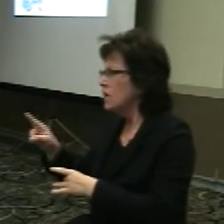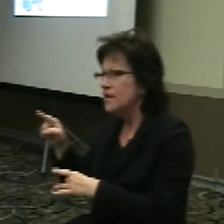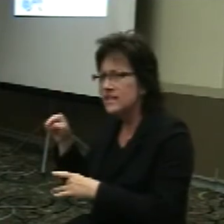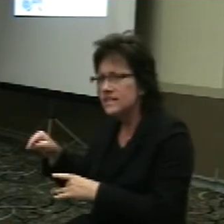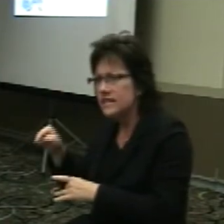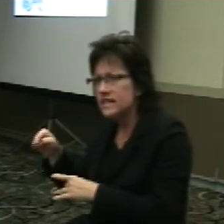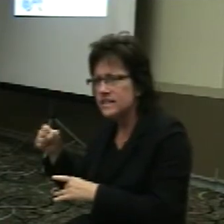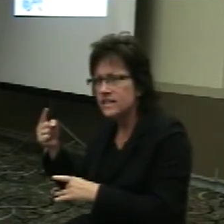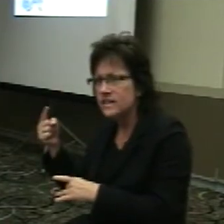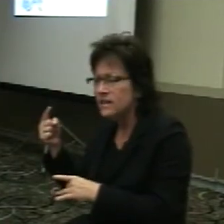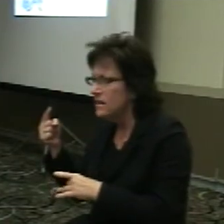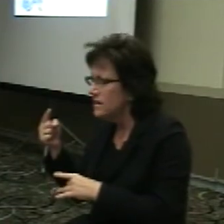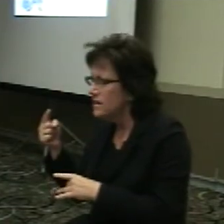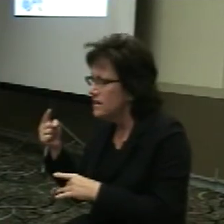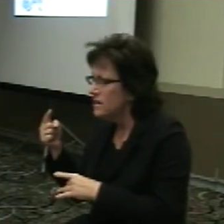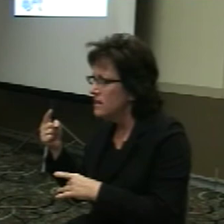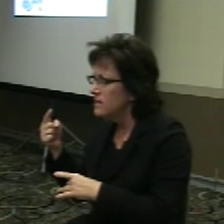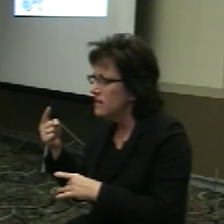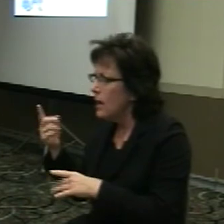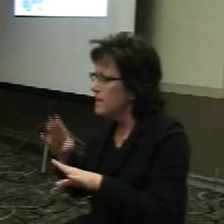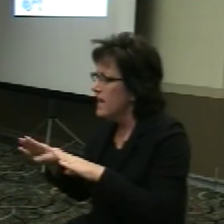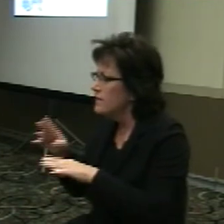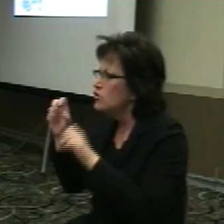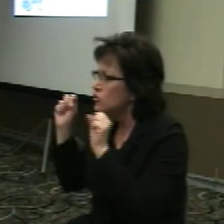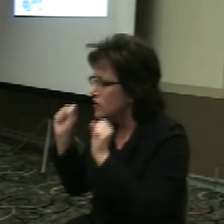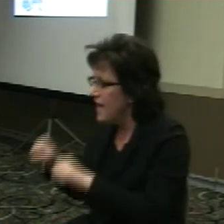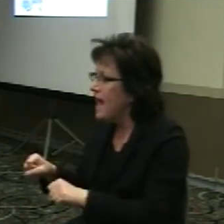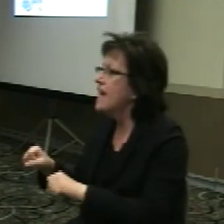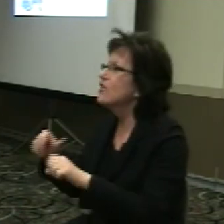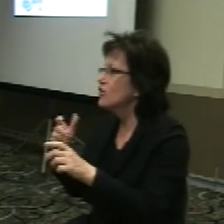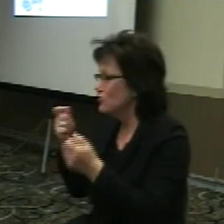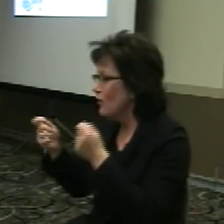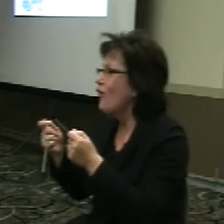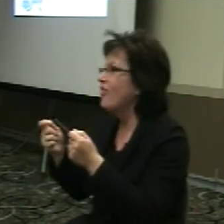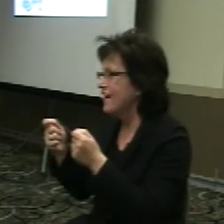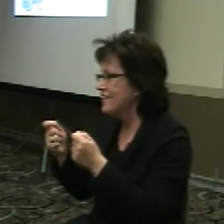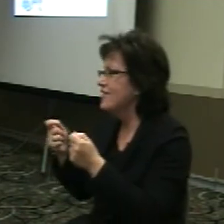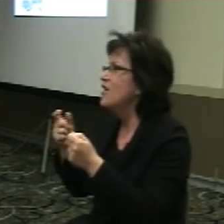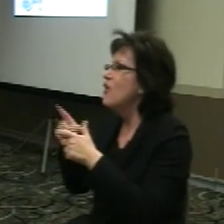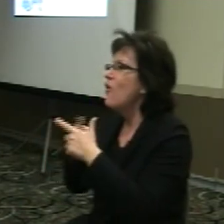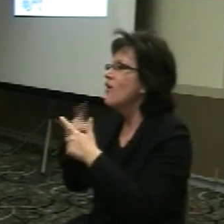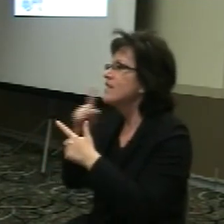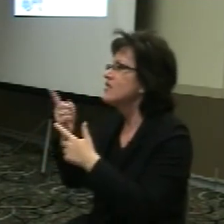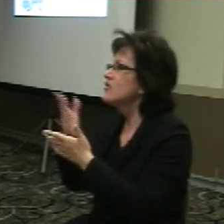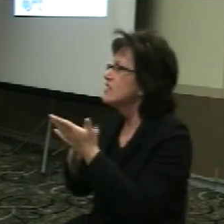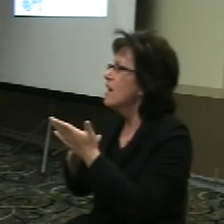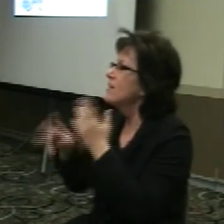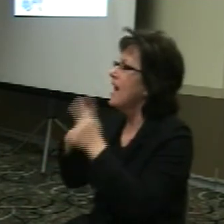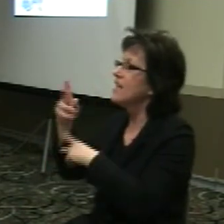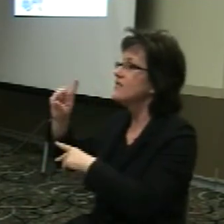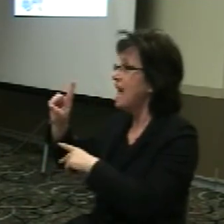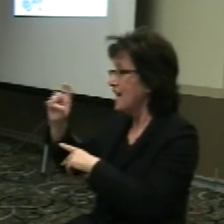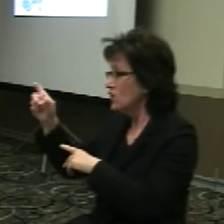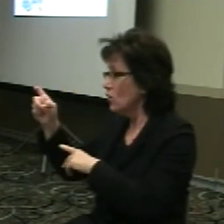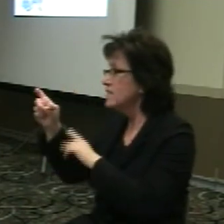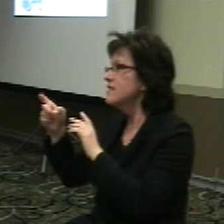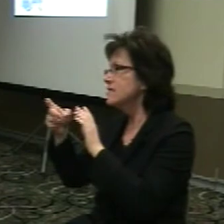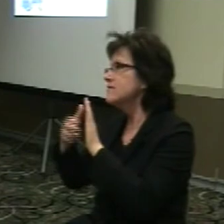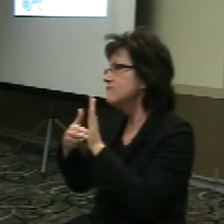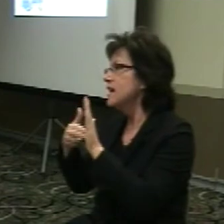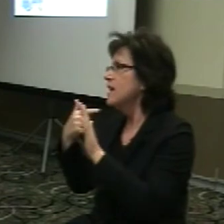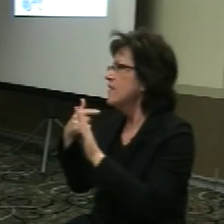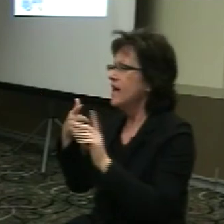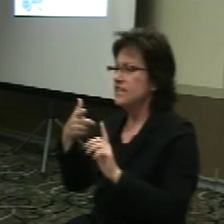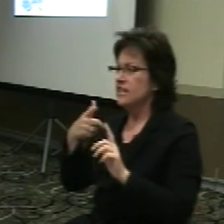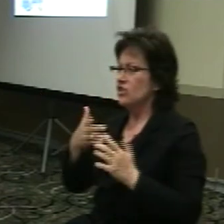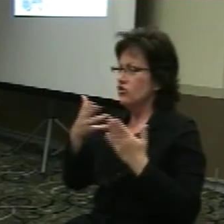this the behavior that a student can control, or is there some kind of diagnosis that would suggest that